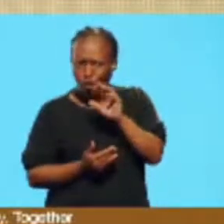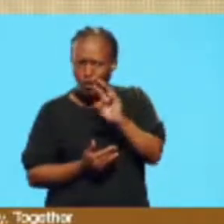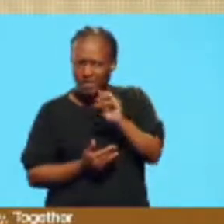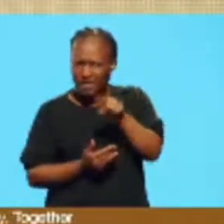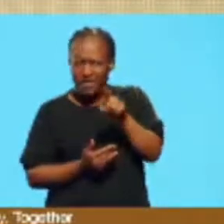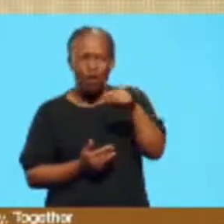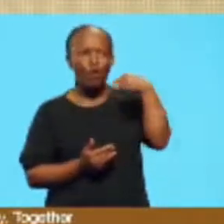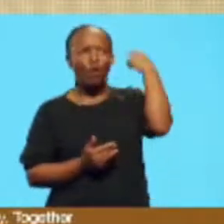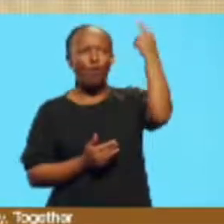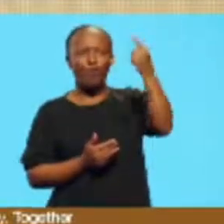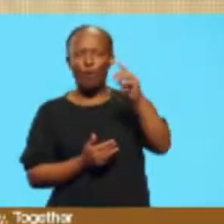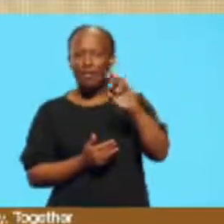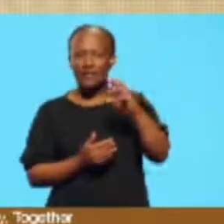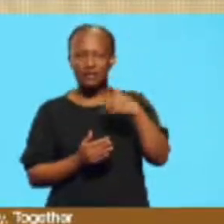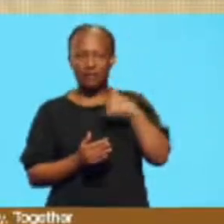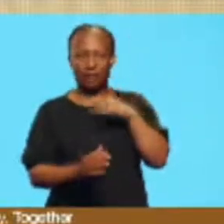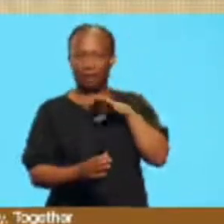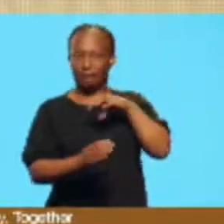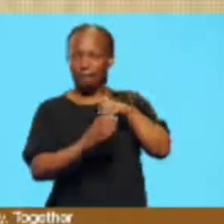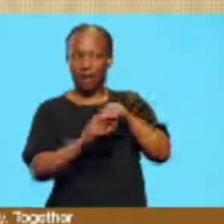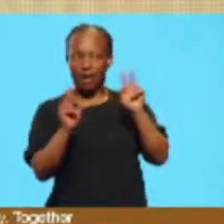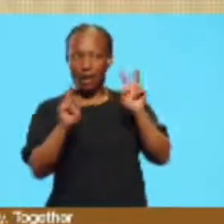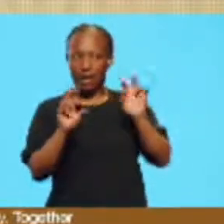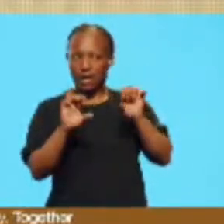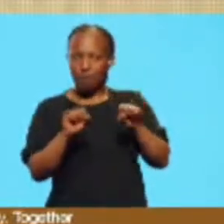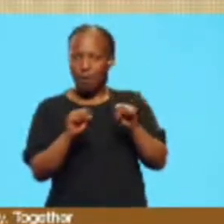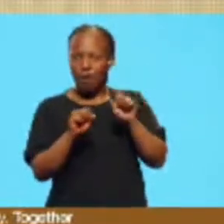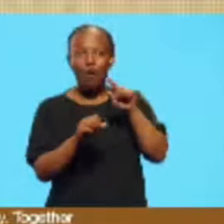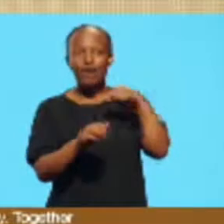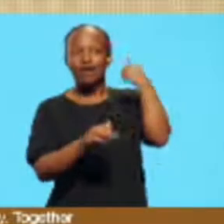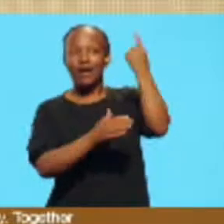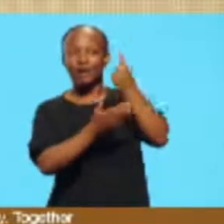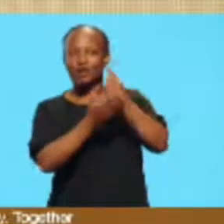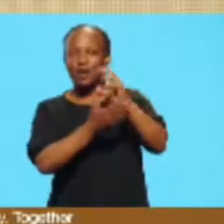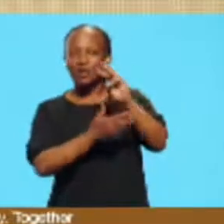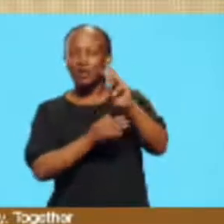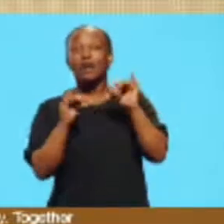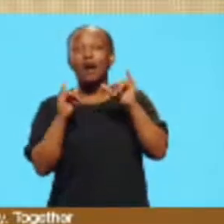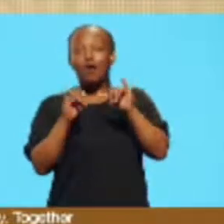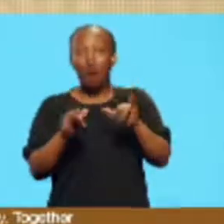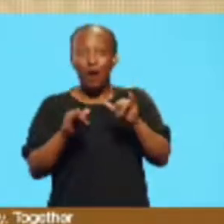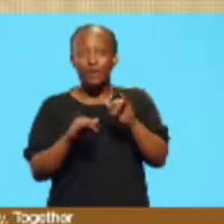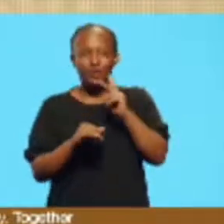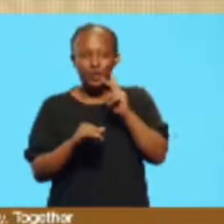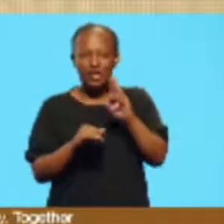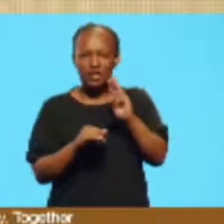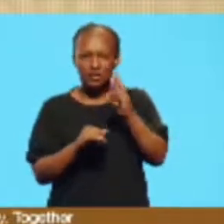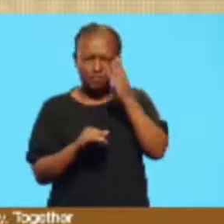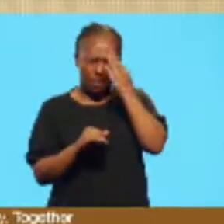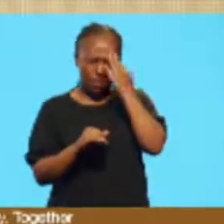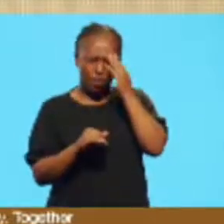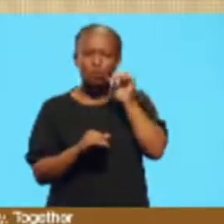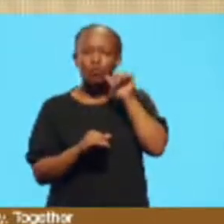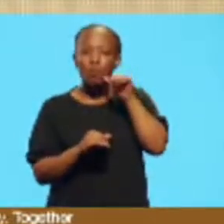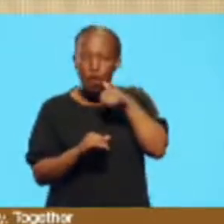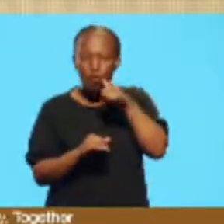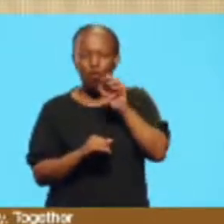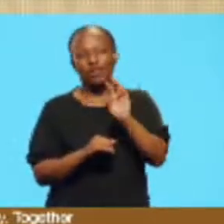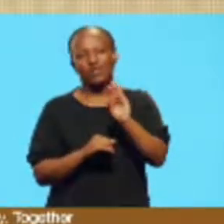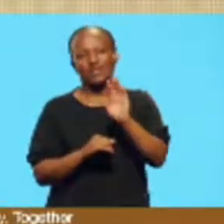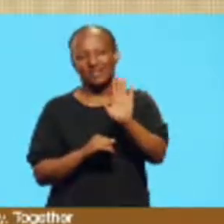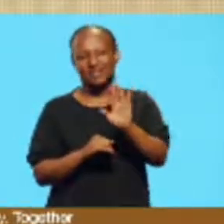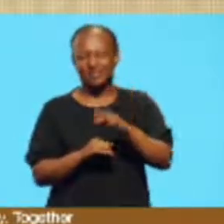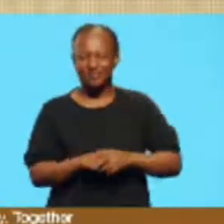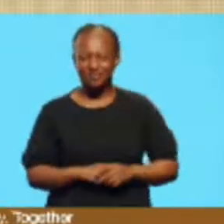accountable, or I'm not part of FESCOM, or it's next Thursday. So I'll wait until I see that Thursday, but tomorrow I know it is Thursday, but the